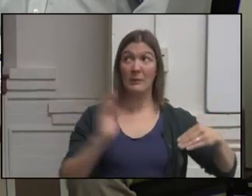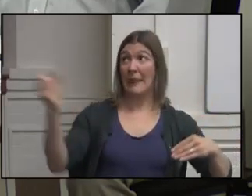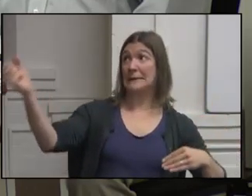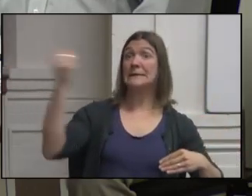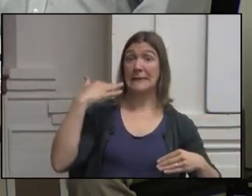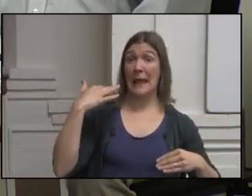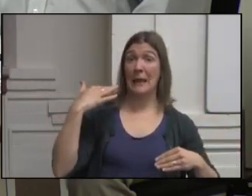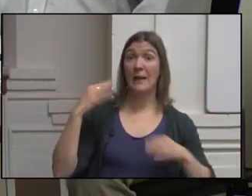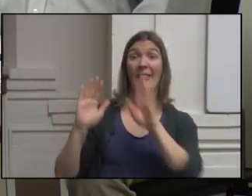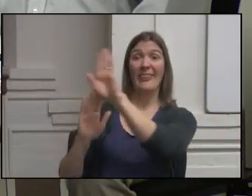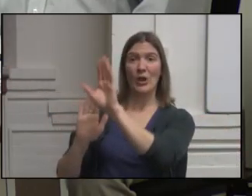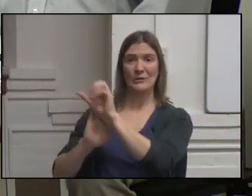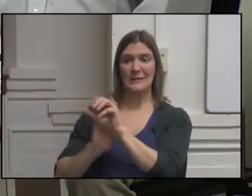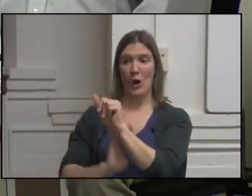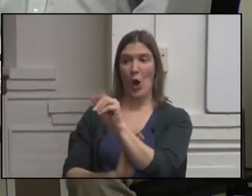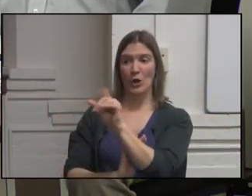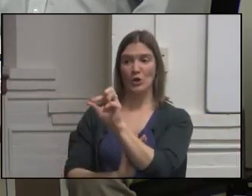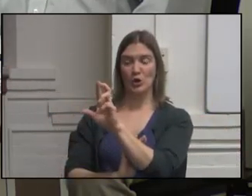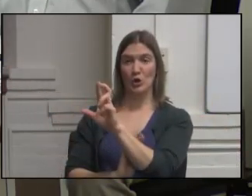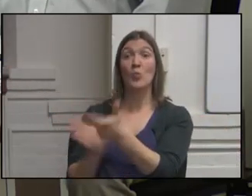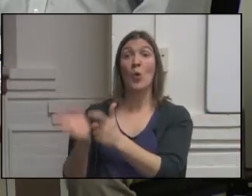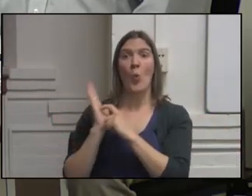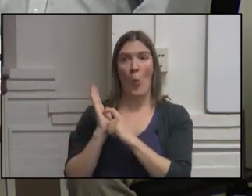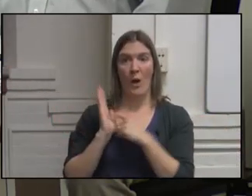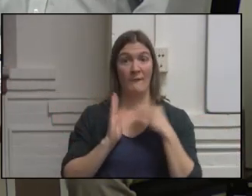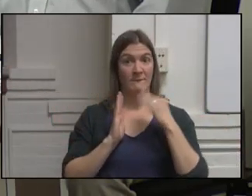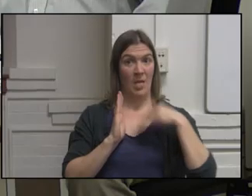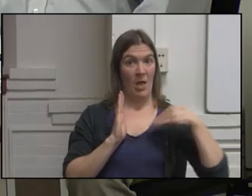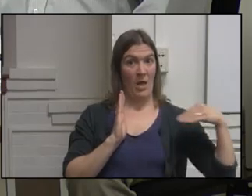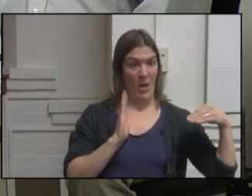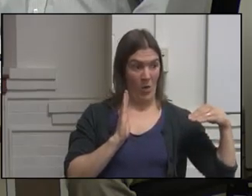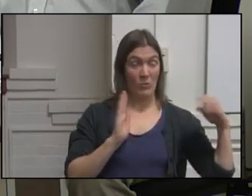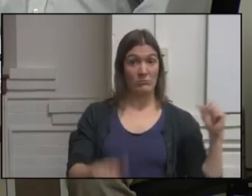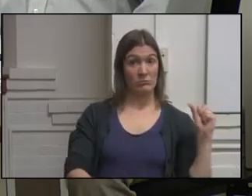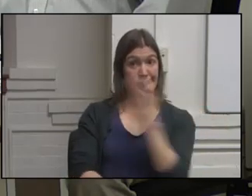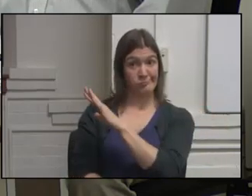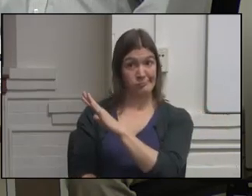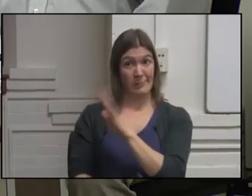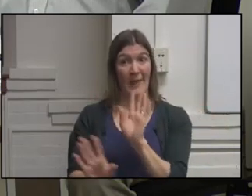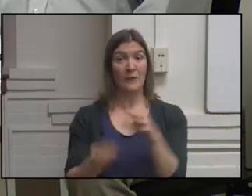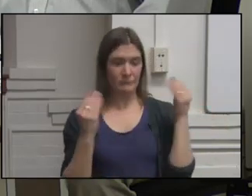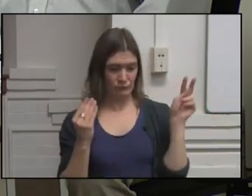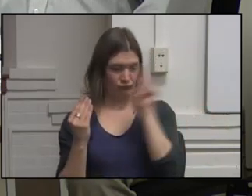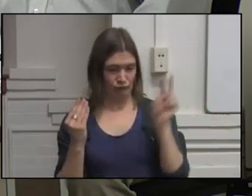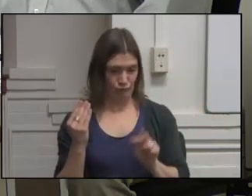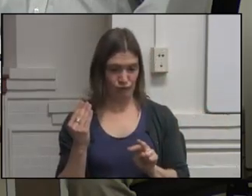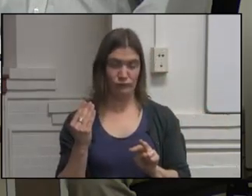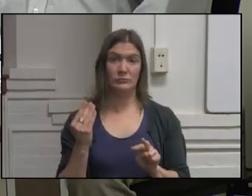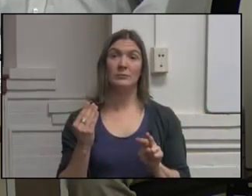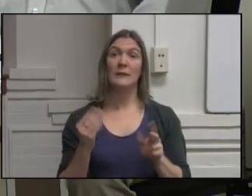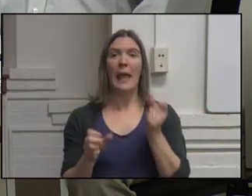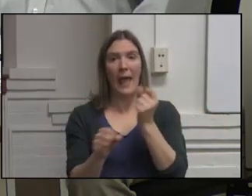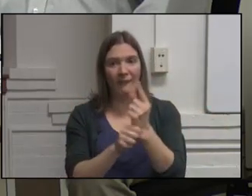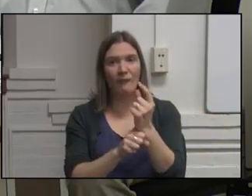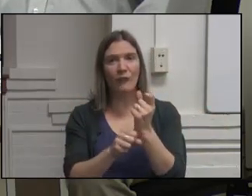state auditor, and we are required to complete this questionnaire